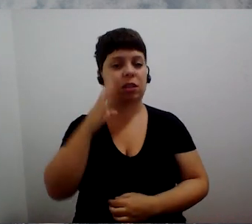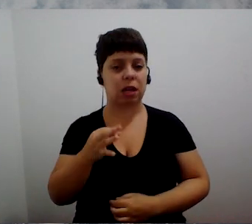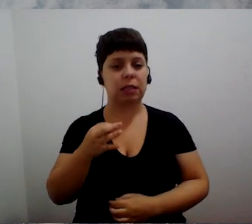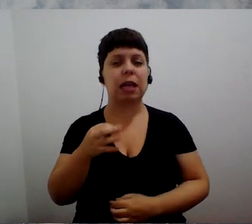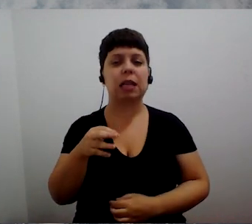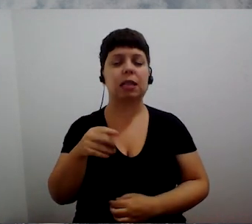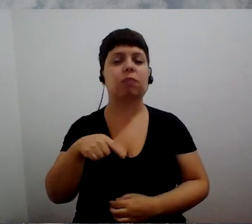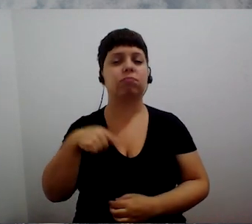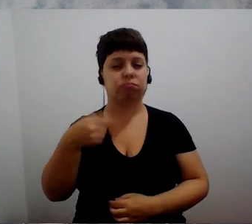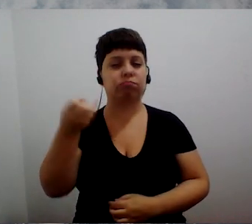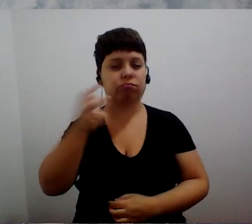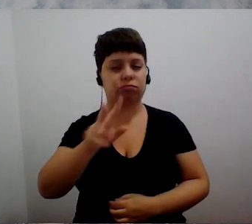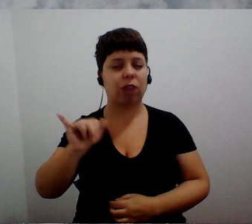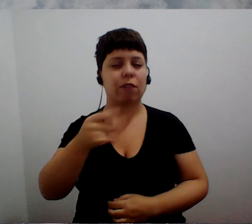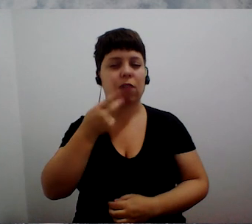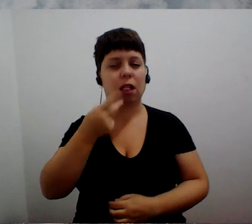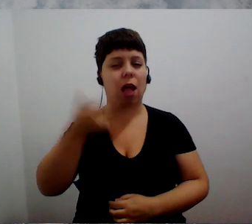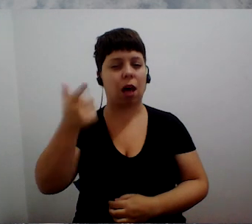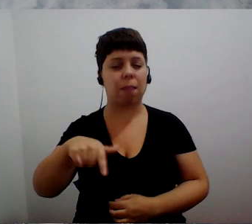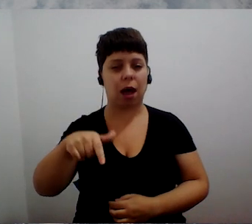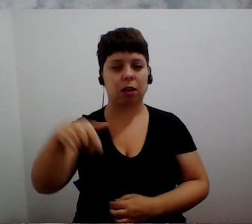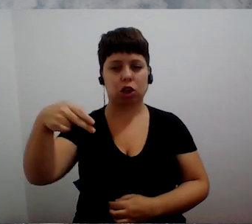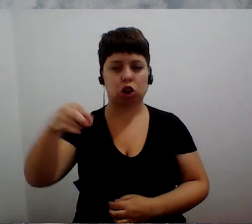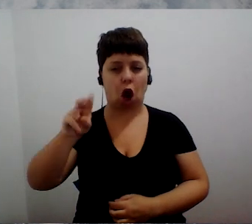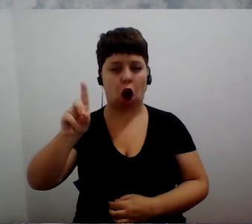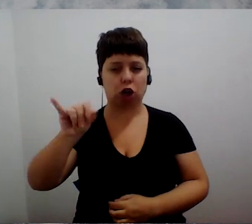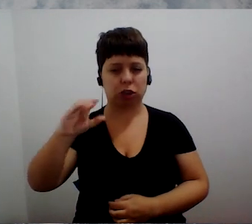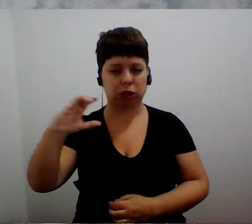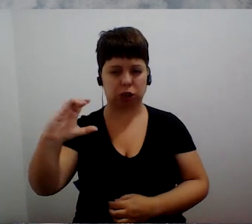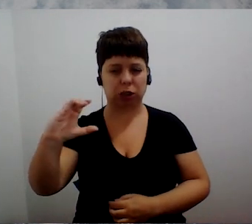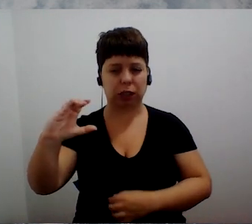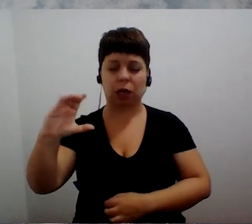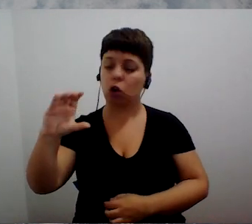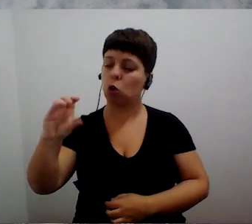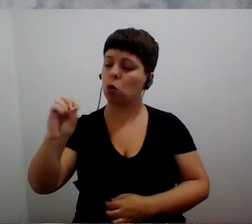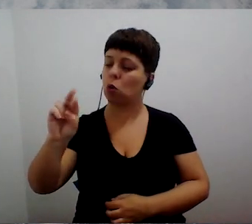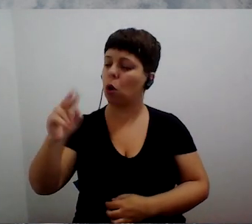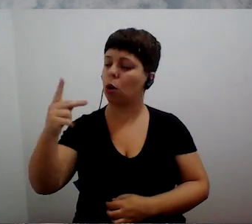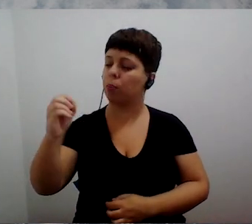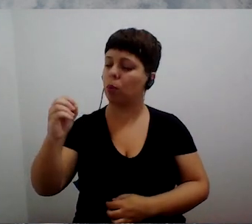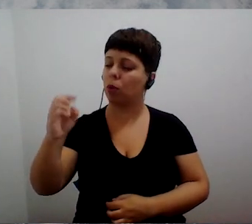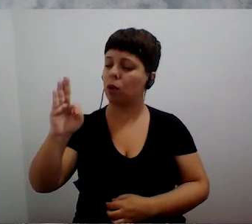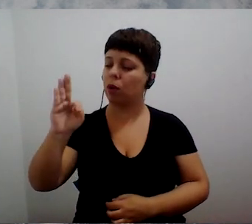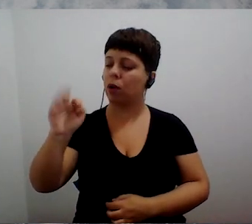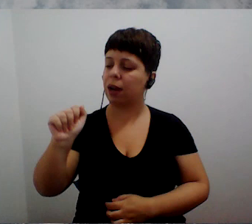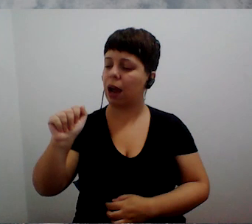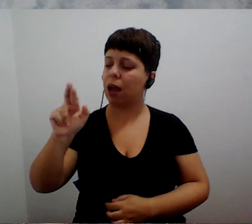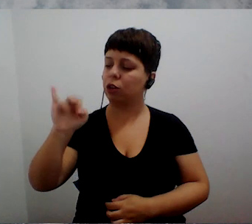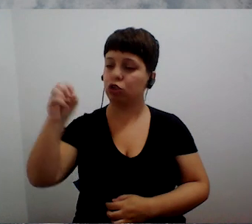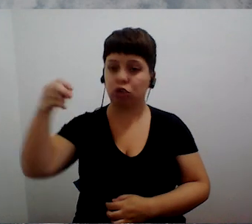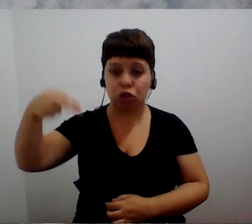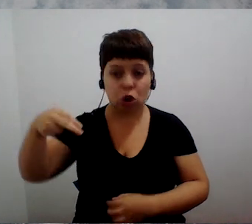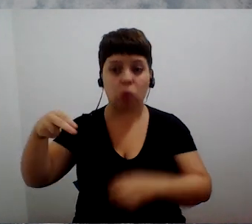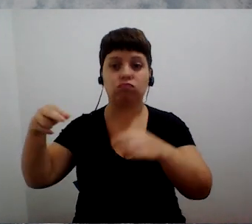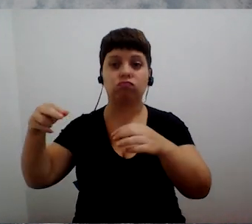will talk more about the Nordic cooperation as well, but just to mention quickly that this has been a very